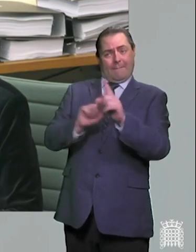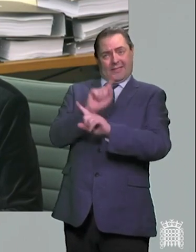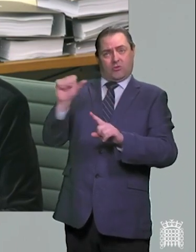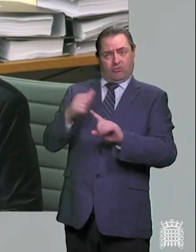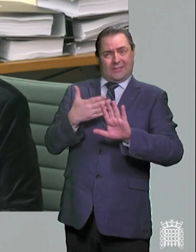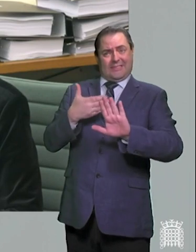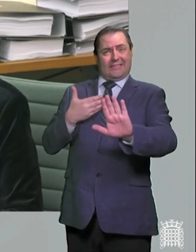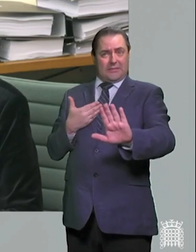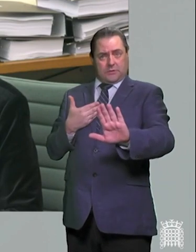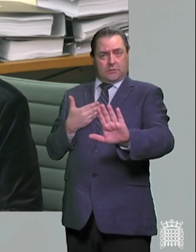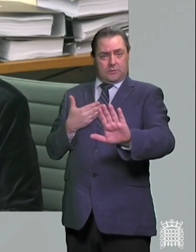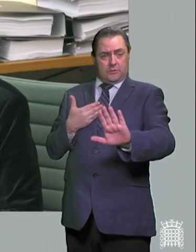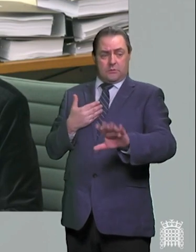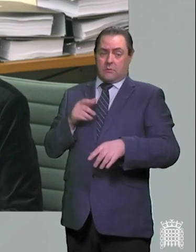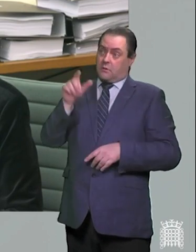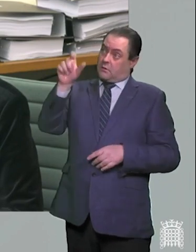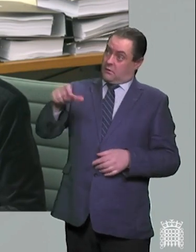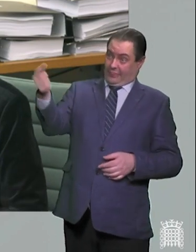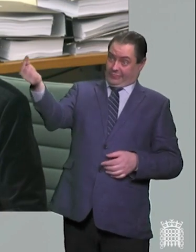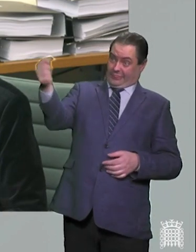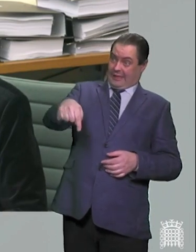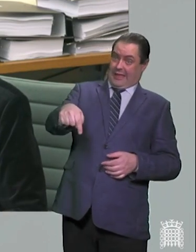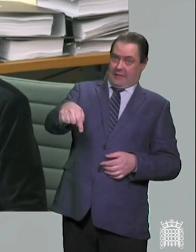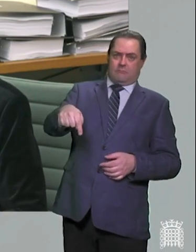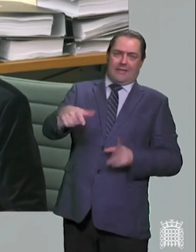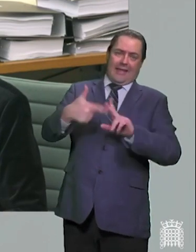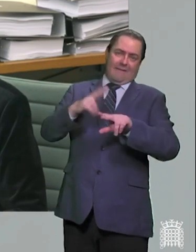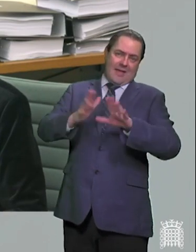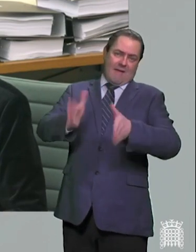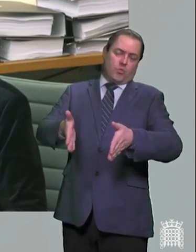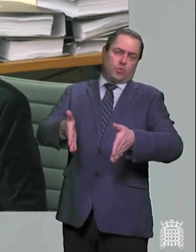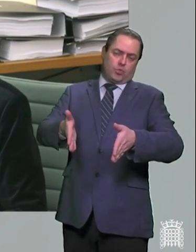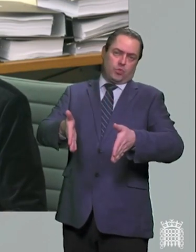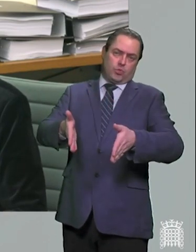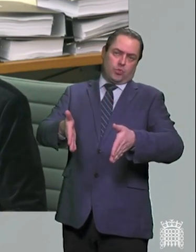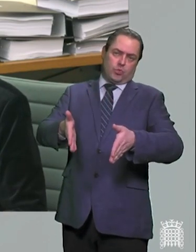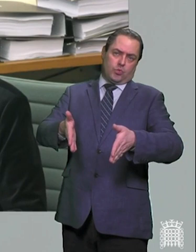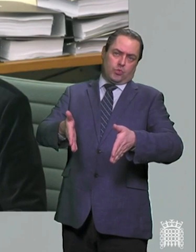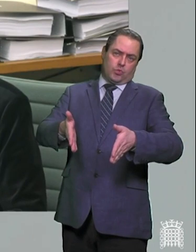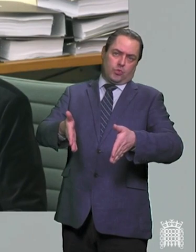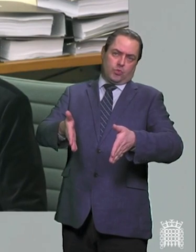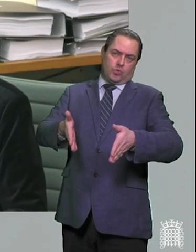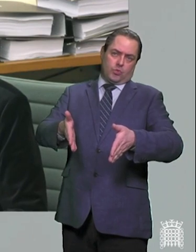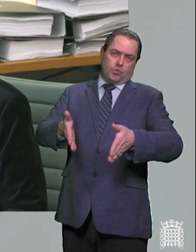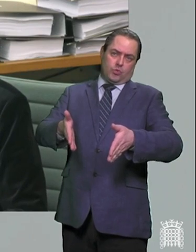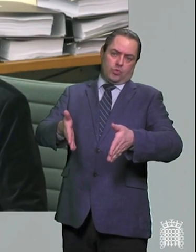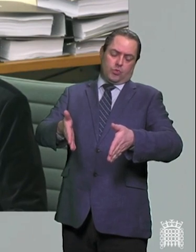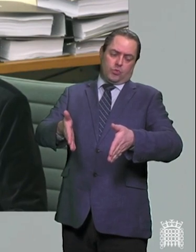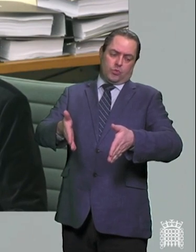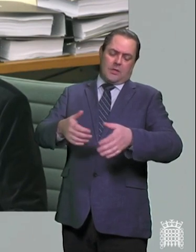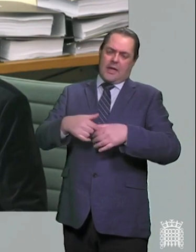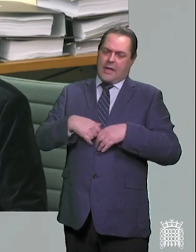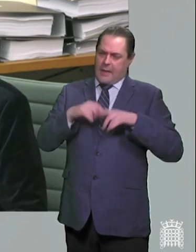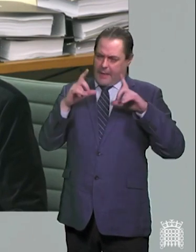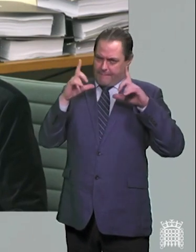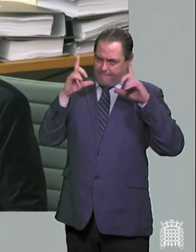distanced and only attended by those whose participation was absolutely necessary. Now, the 2 pictures